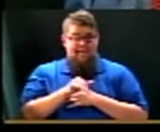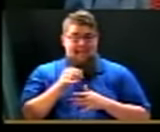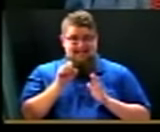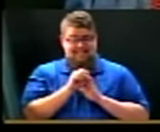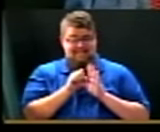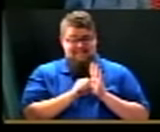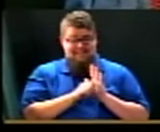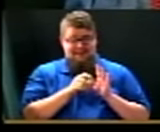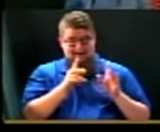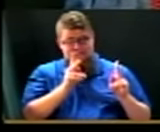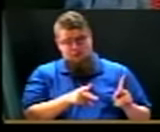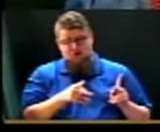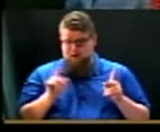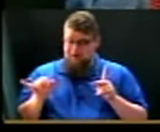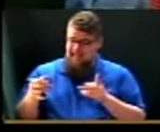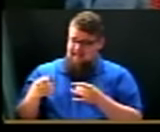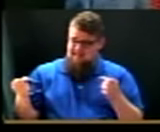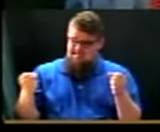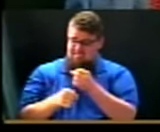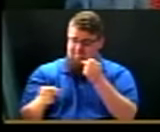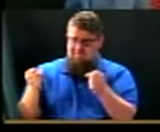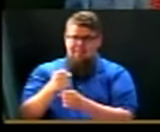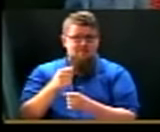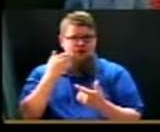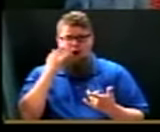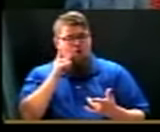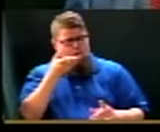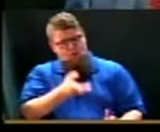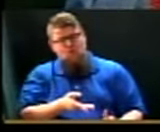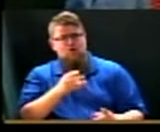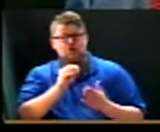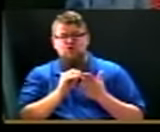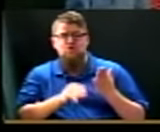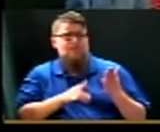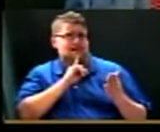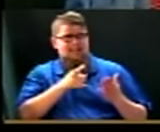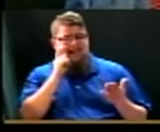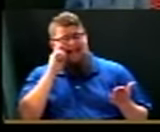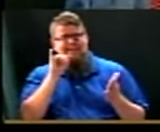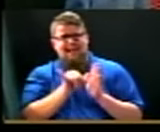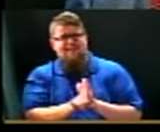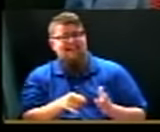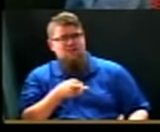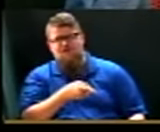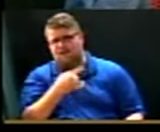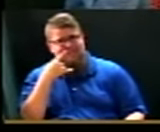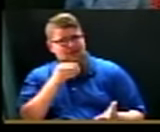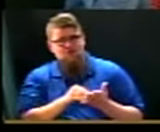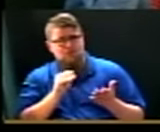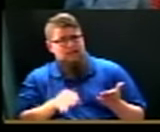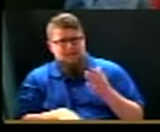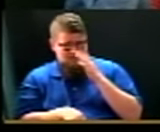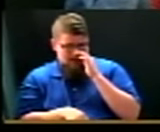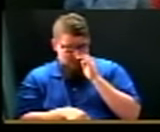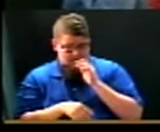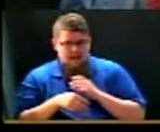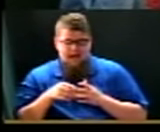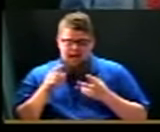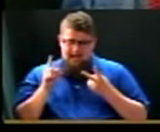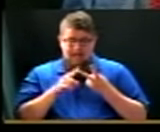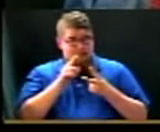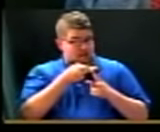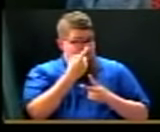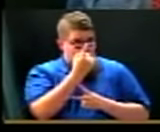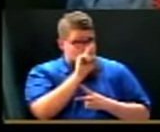a mismatched student if there's no identification for the students? And then another question that I had